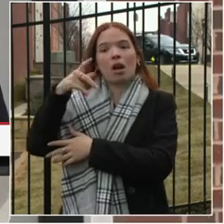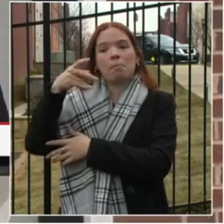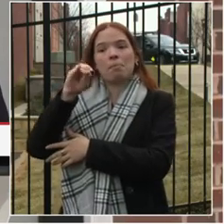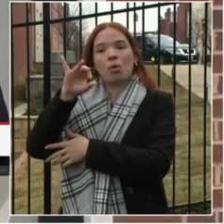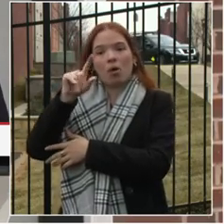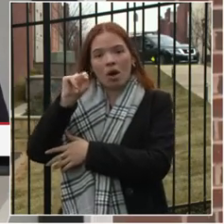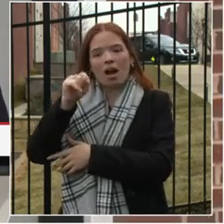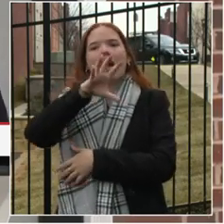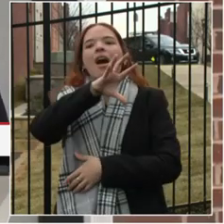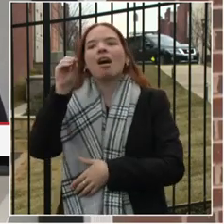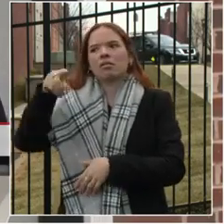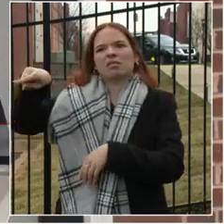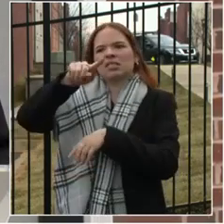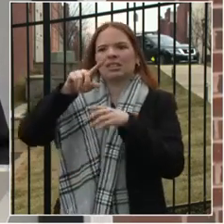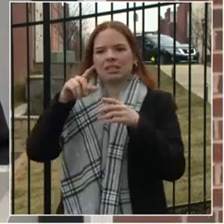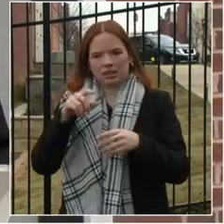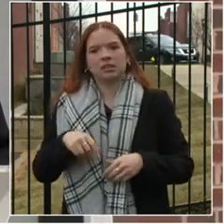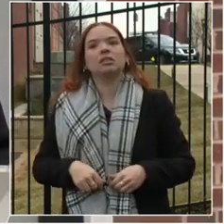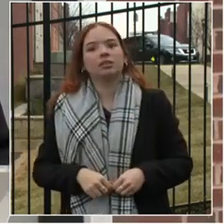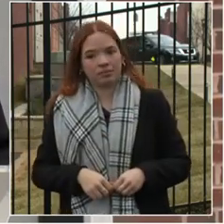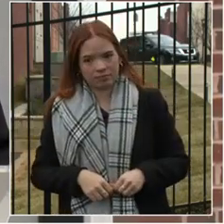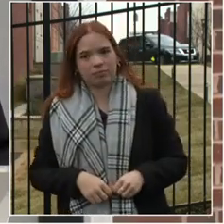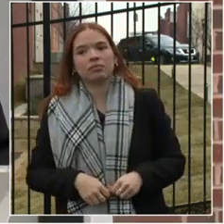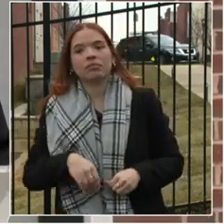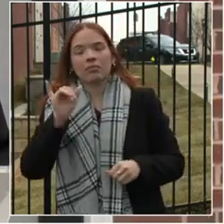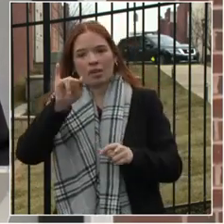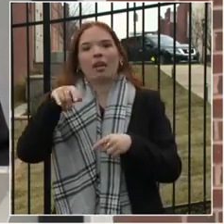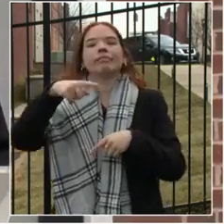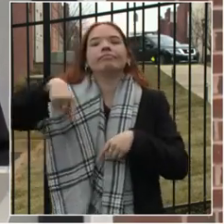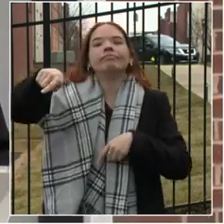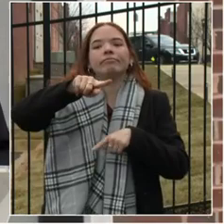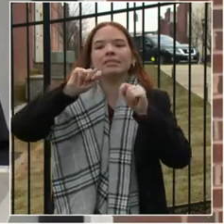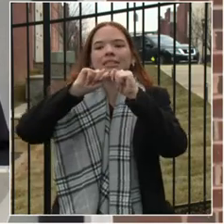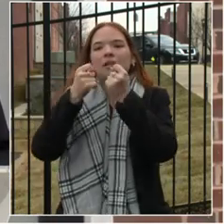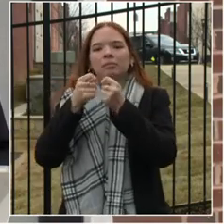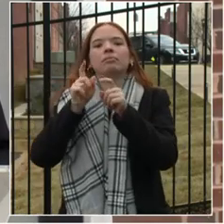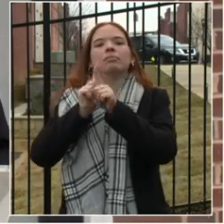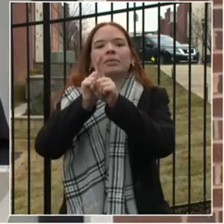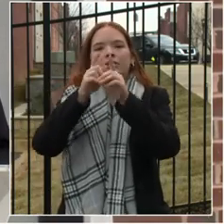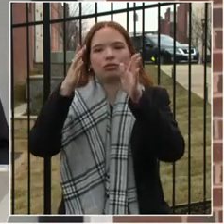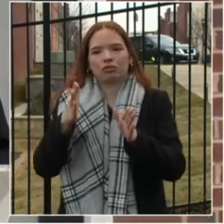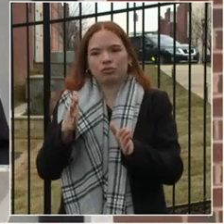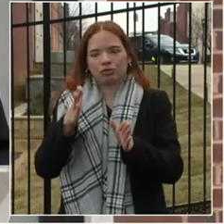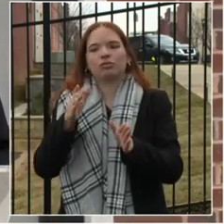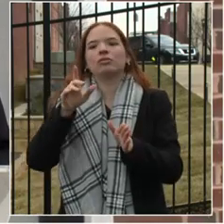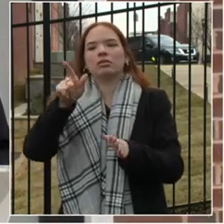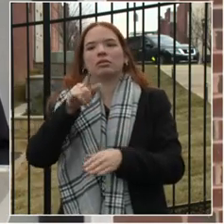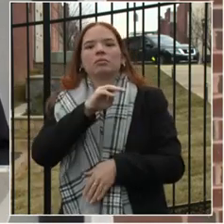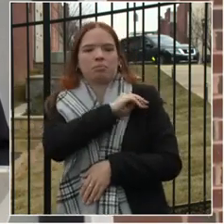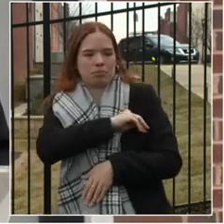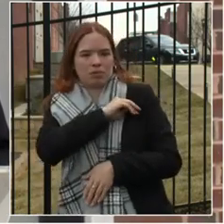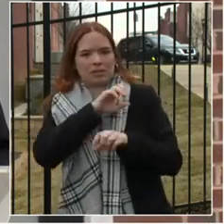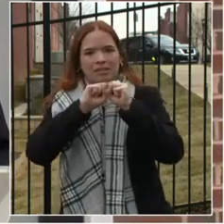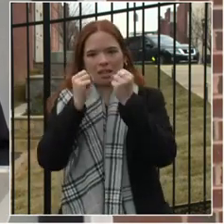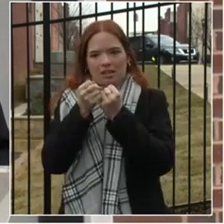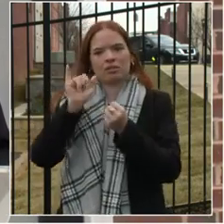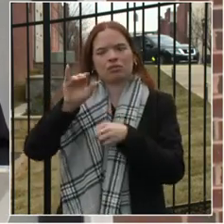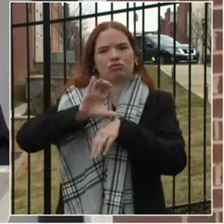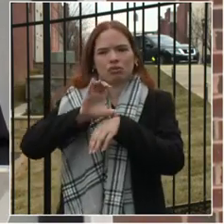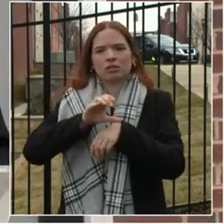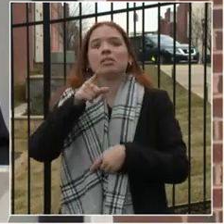I understand that this property was a part of a Catholic